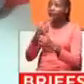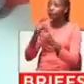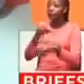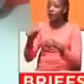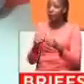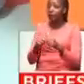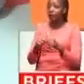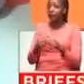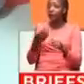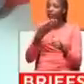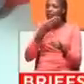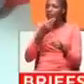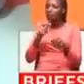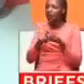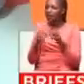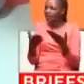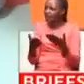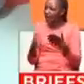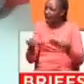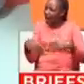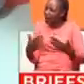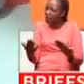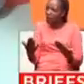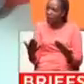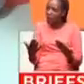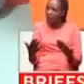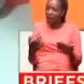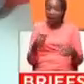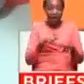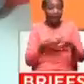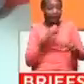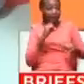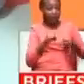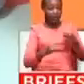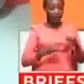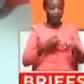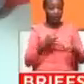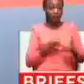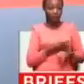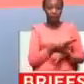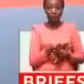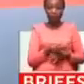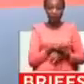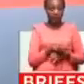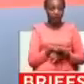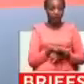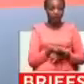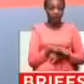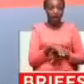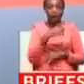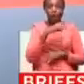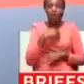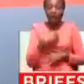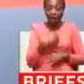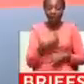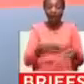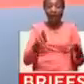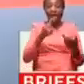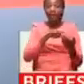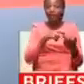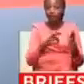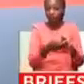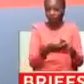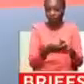brotherhood, what's the brotherhood in this case? In the entertainment industry, there are circles of brotherhood, okay? They